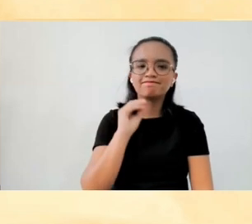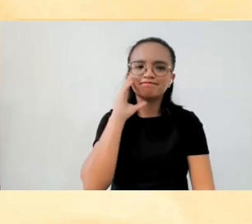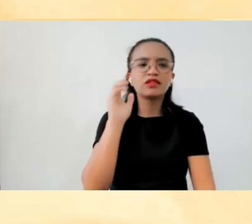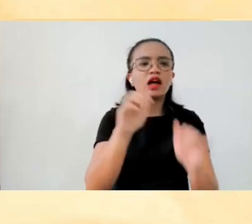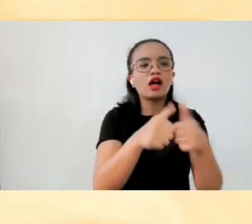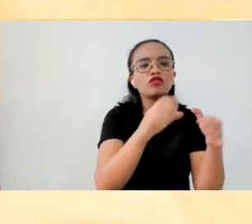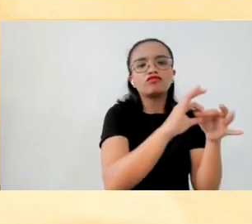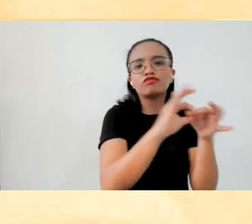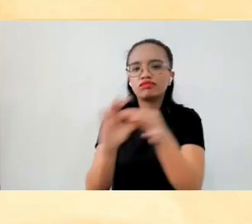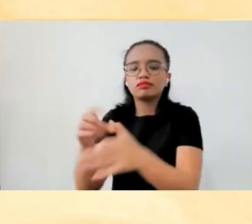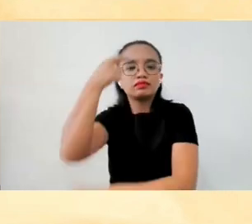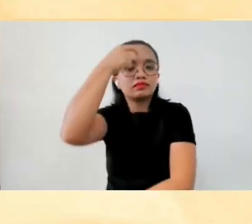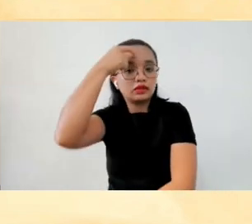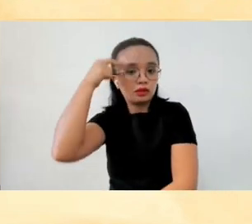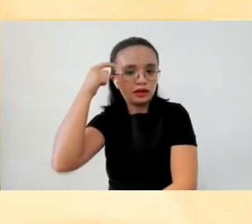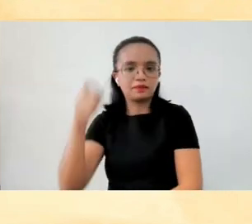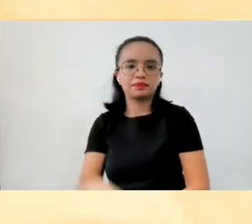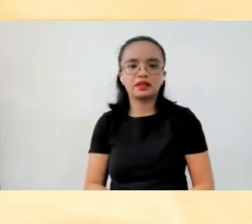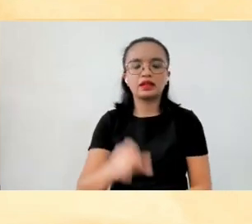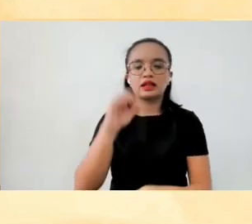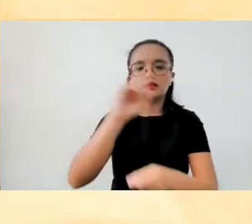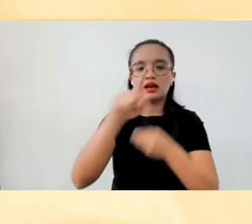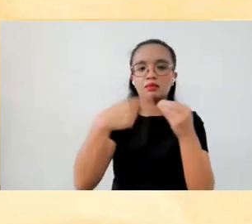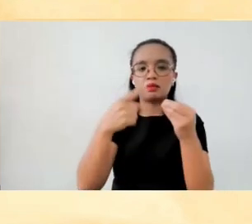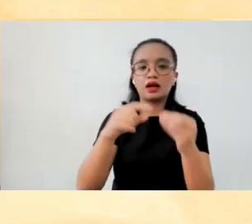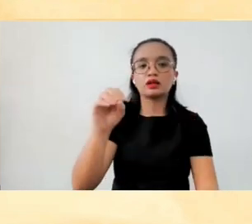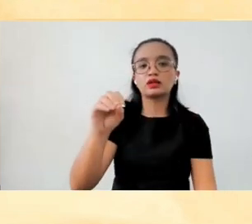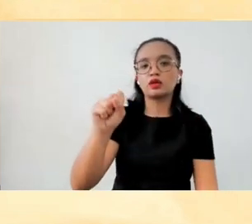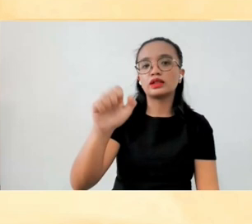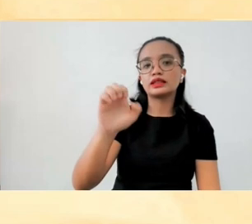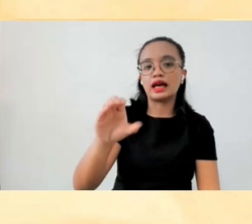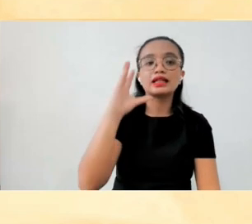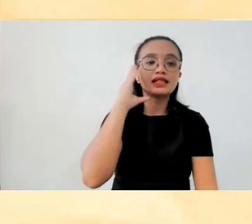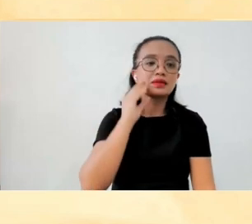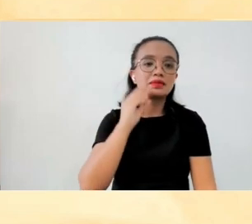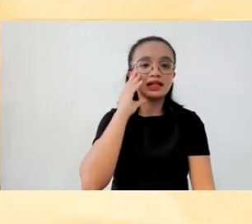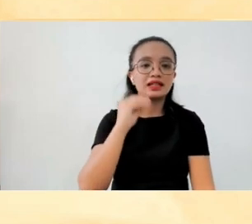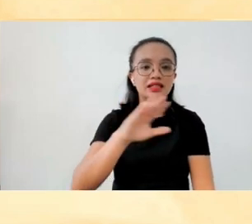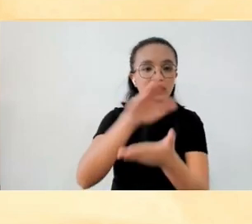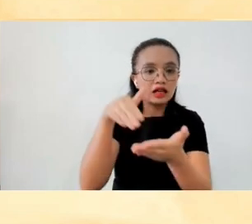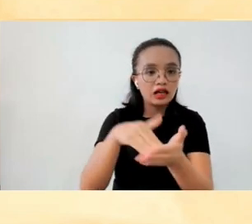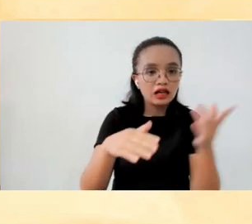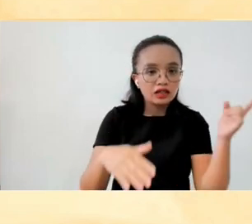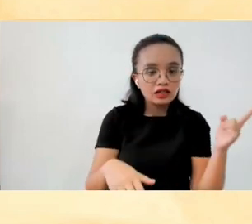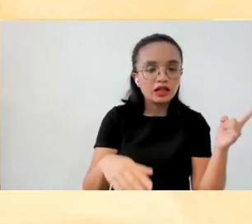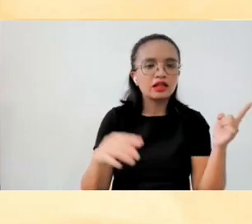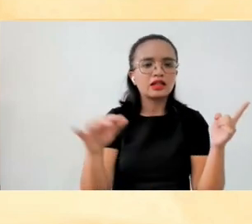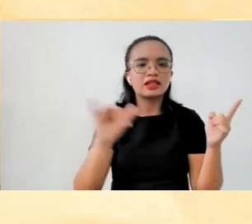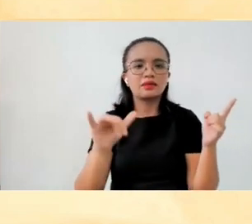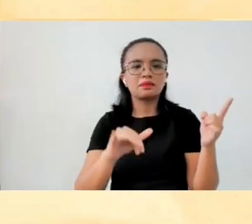relates to trauma. So when we talk about the OSAIC experience, in the middle, it starts with actually like